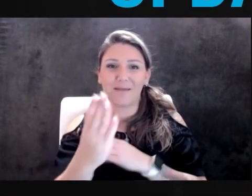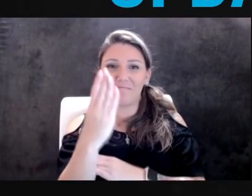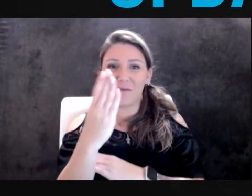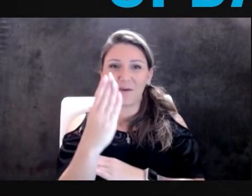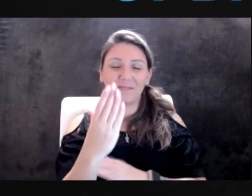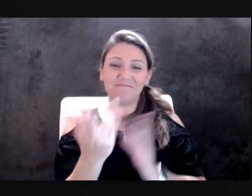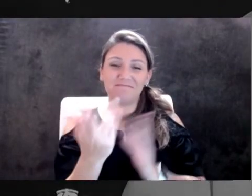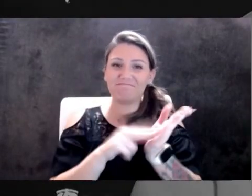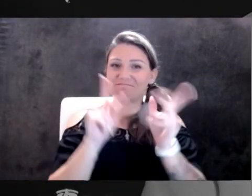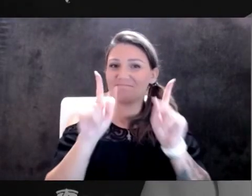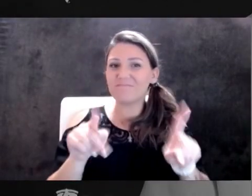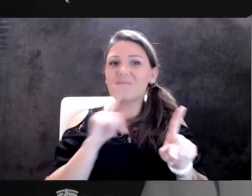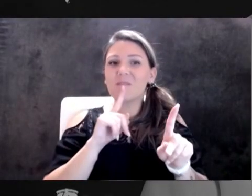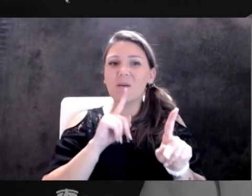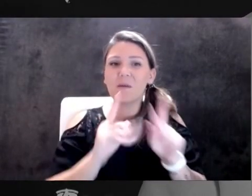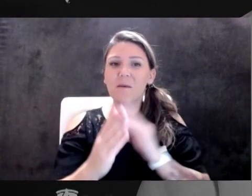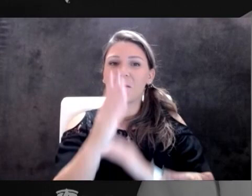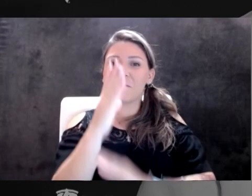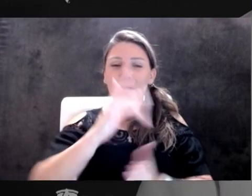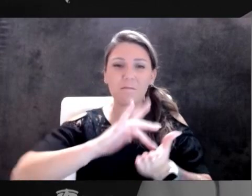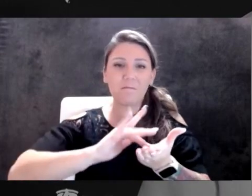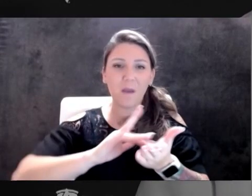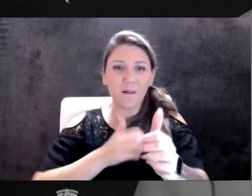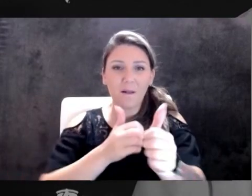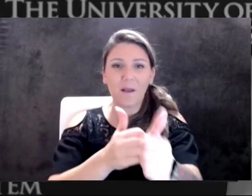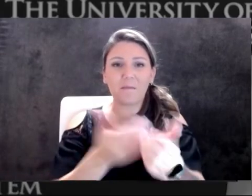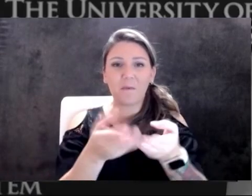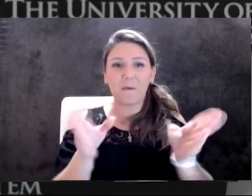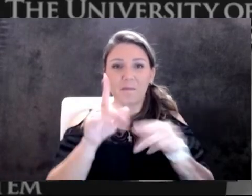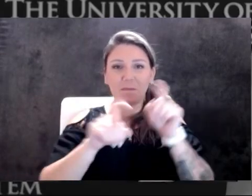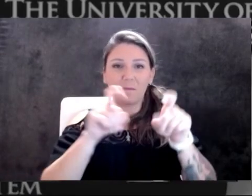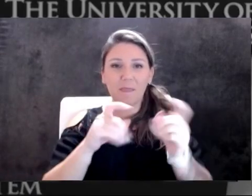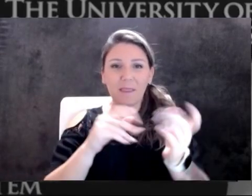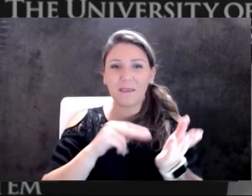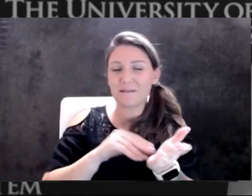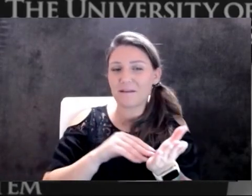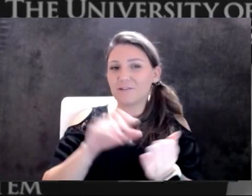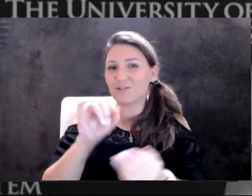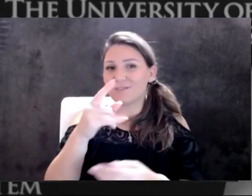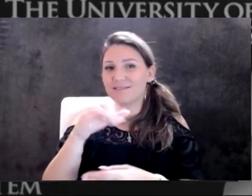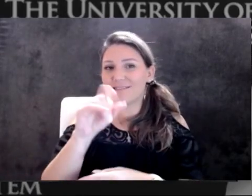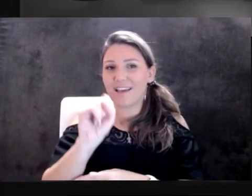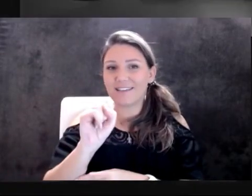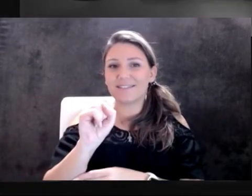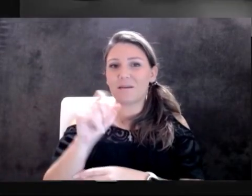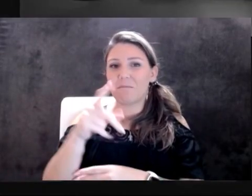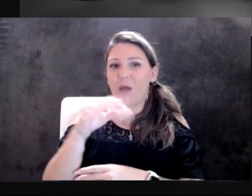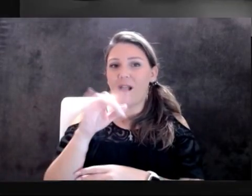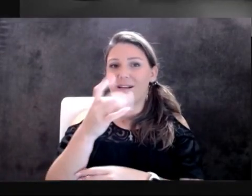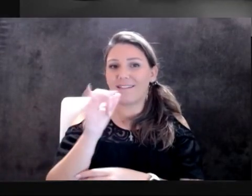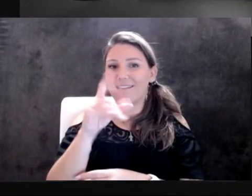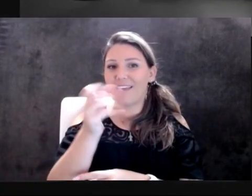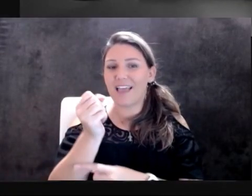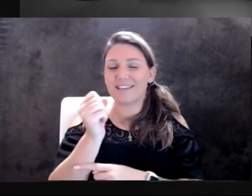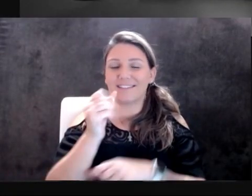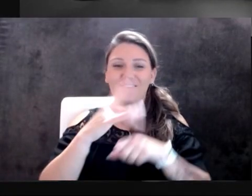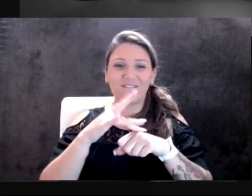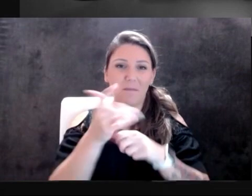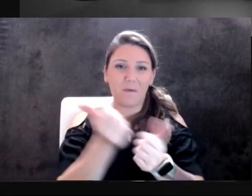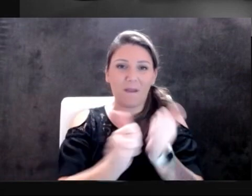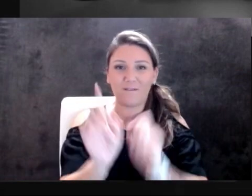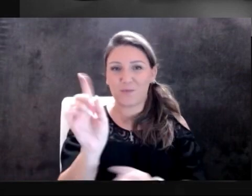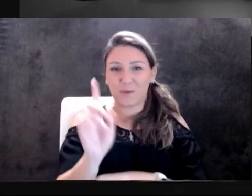medical update and open mics with Dr. Stites podcasts. Now everywhere podcasts are available.